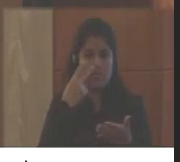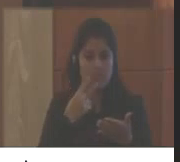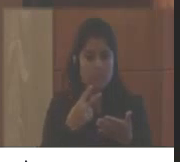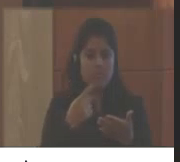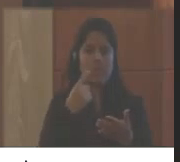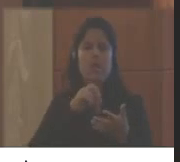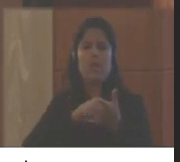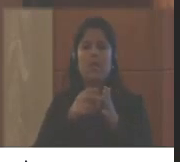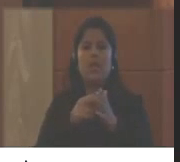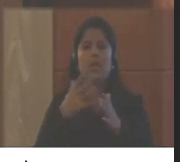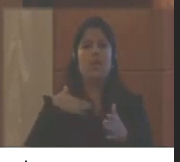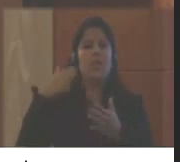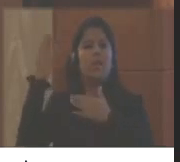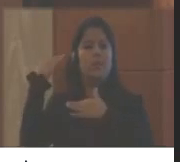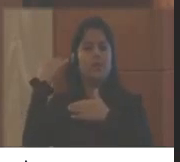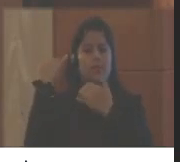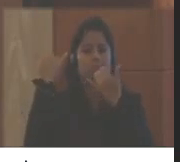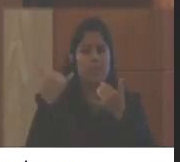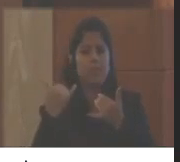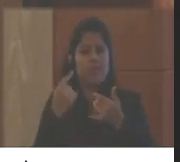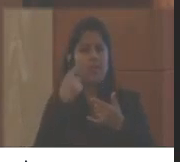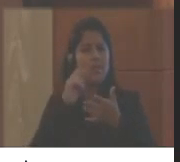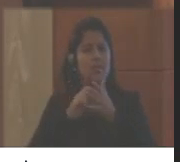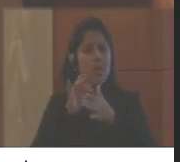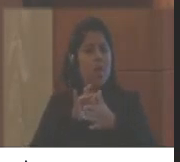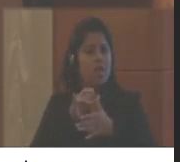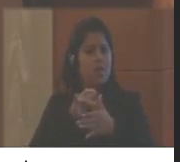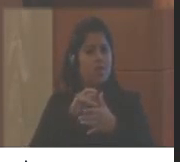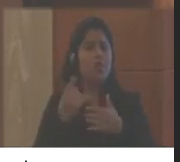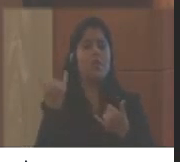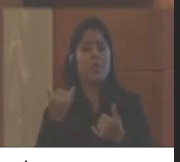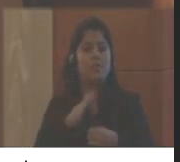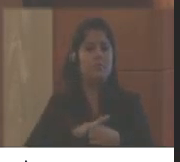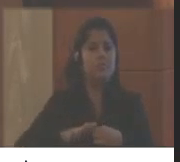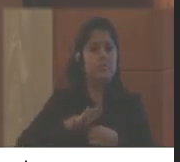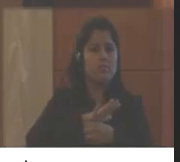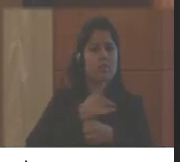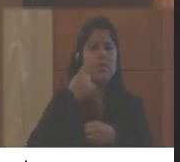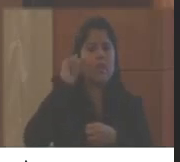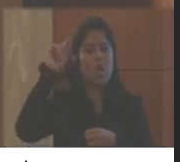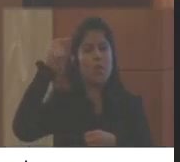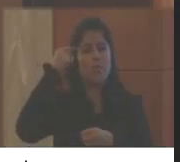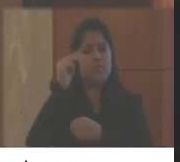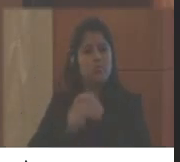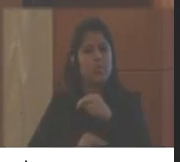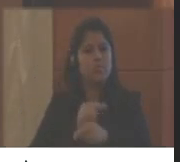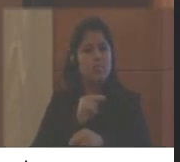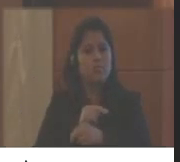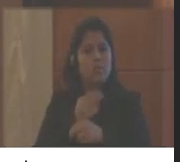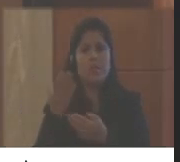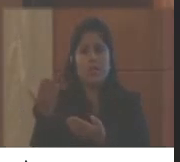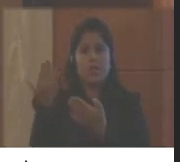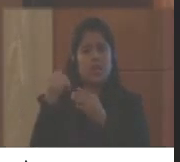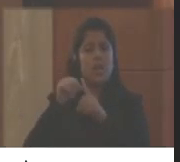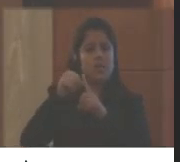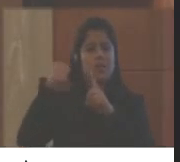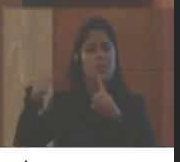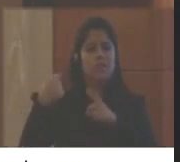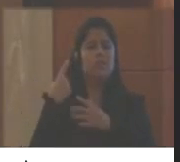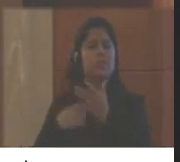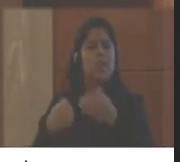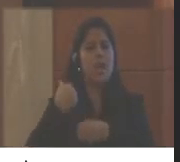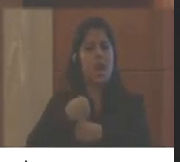improve knowledge of the disaster risk in national territory, to reduce construction of new risk conditions, to reduce